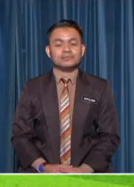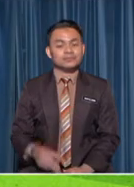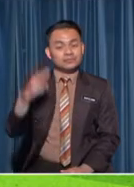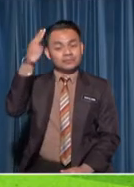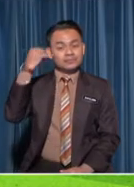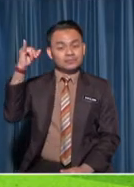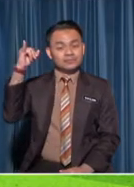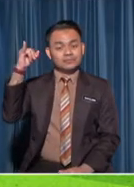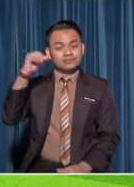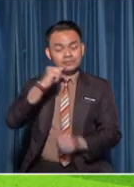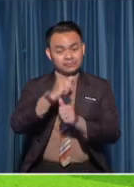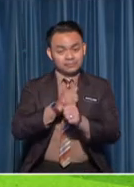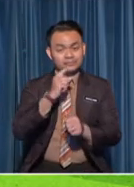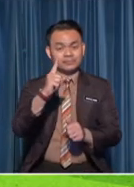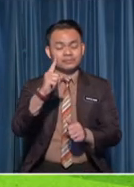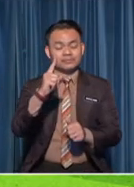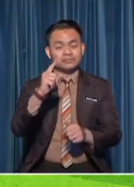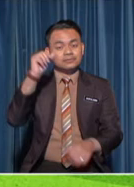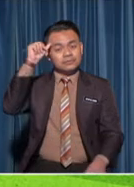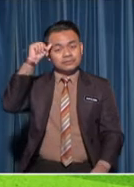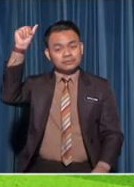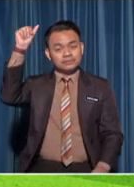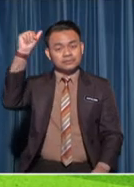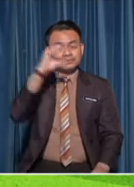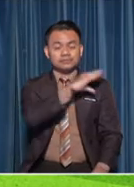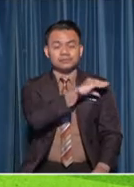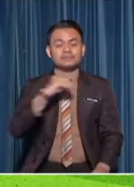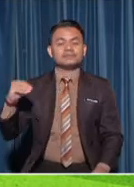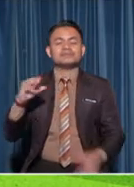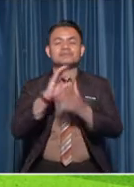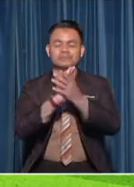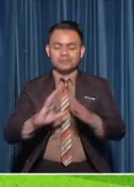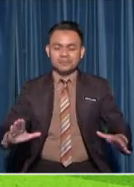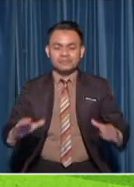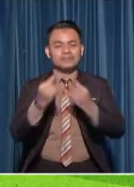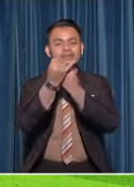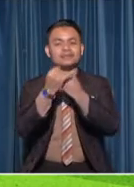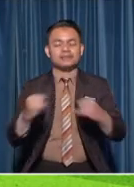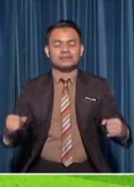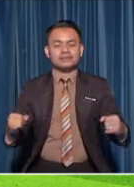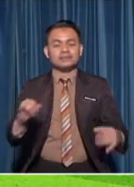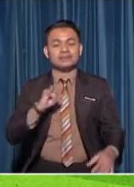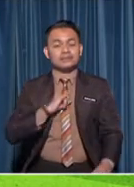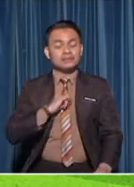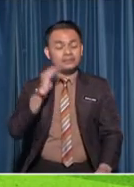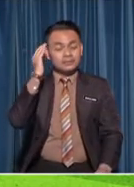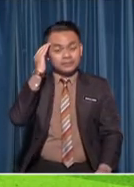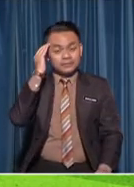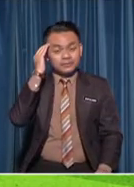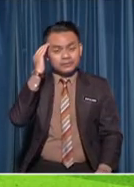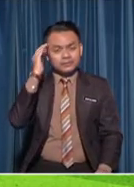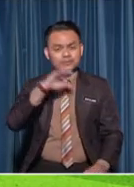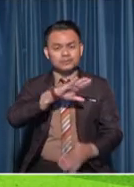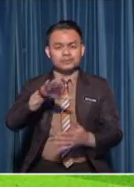Hi everyone, Assalamualaikum and Selamat Sejahtera. I know that you can't wait to follow to this